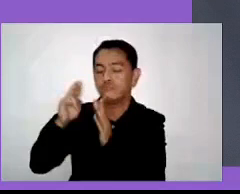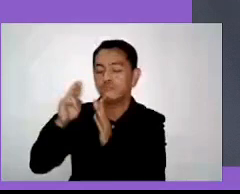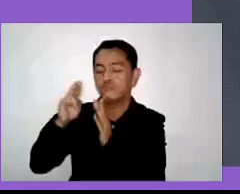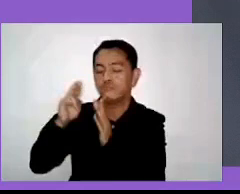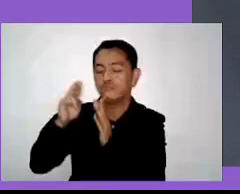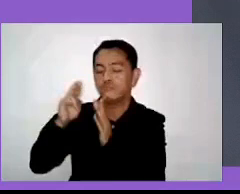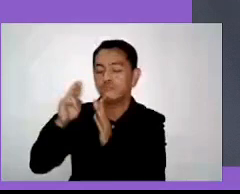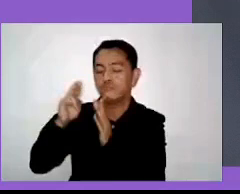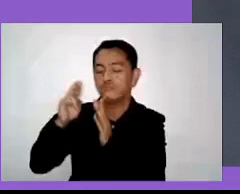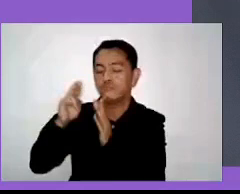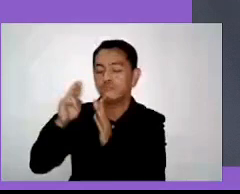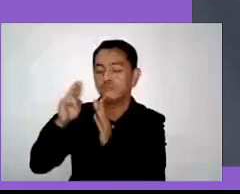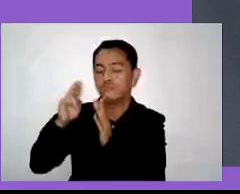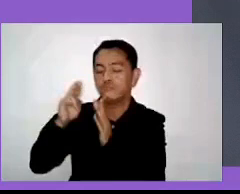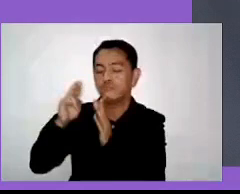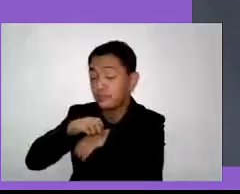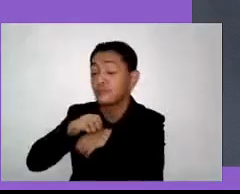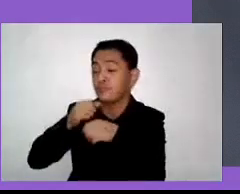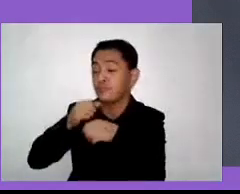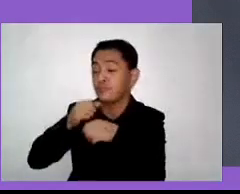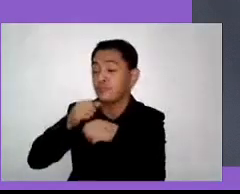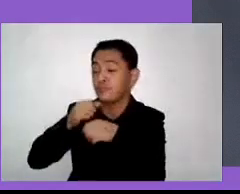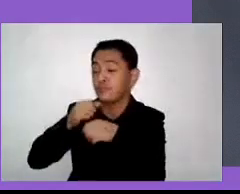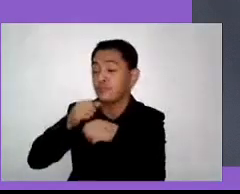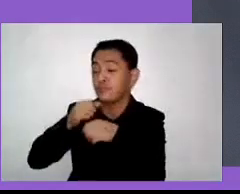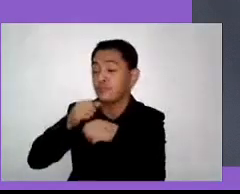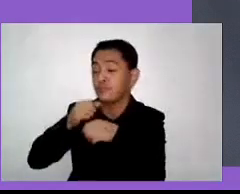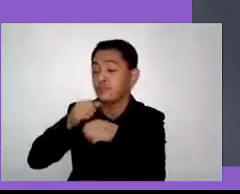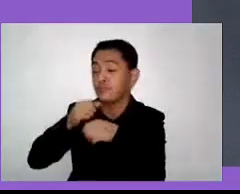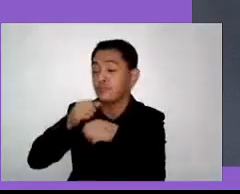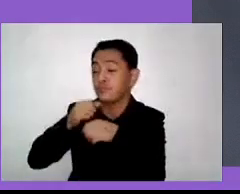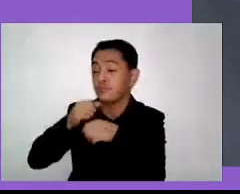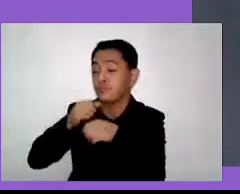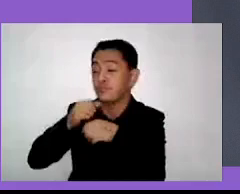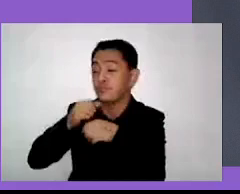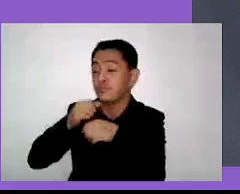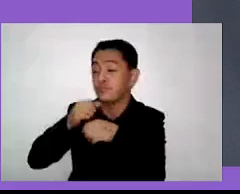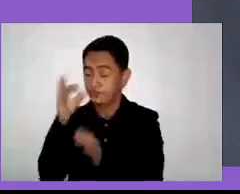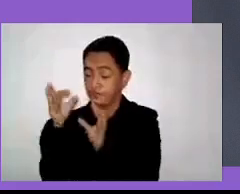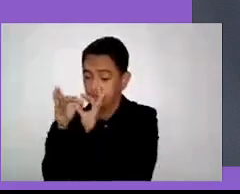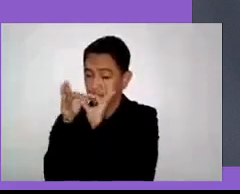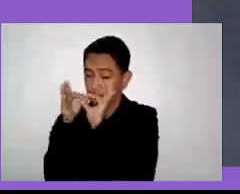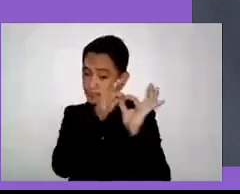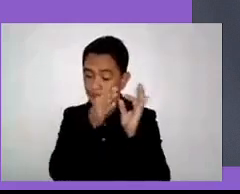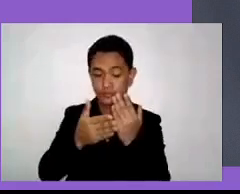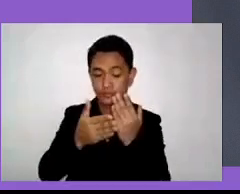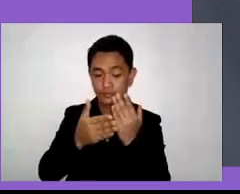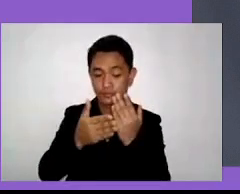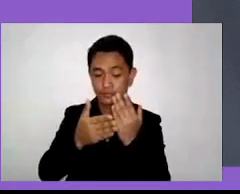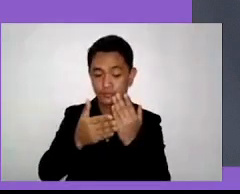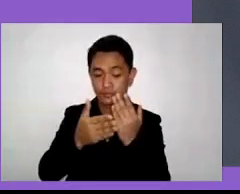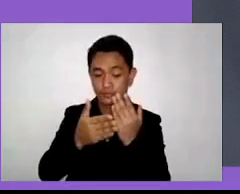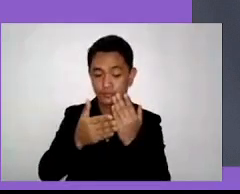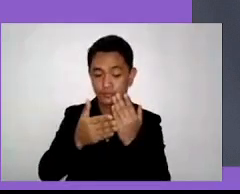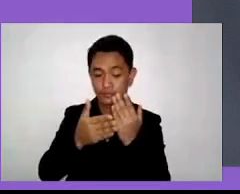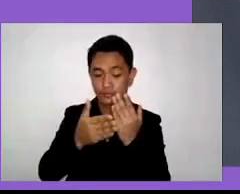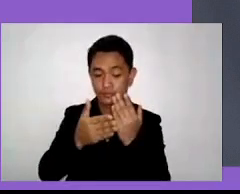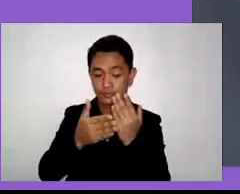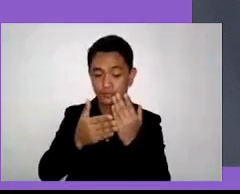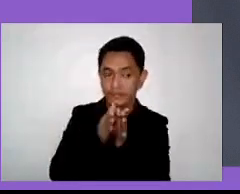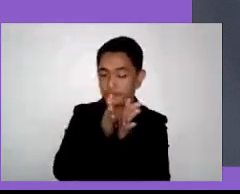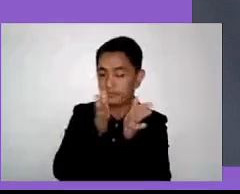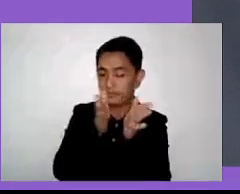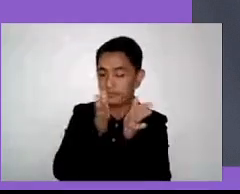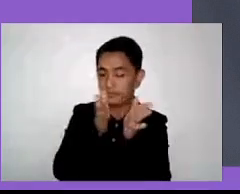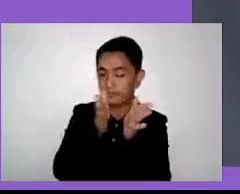be followed. In Filipino, it is relatively easier to spell words because the words are generally spelled by